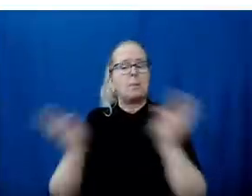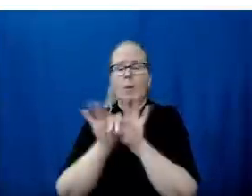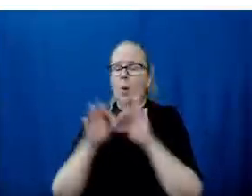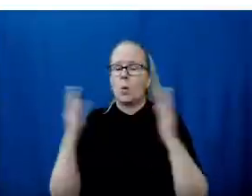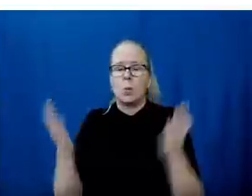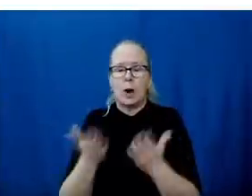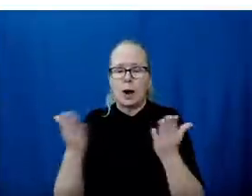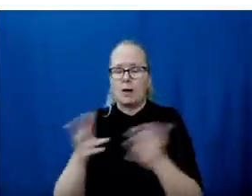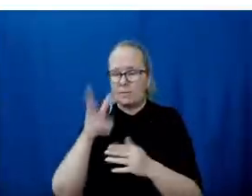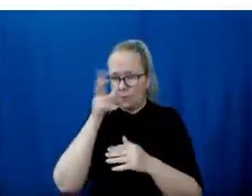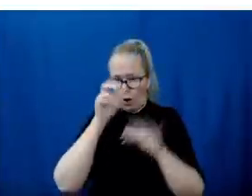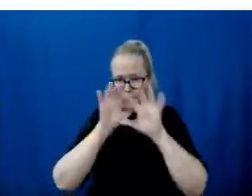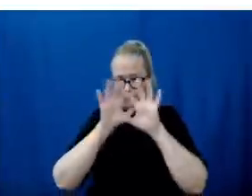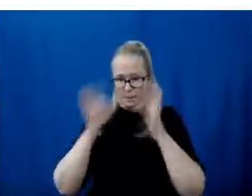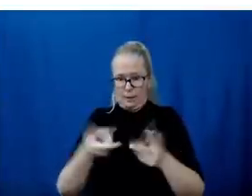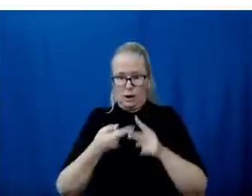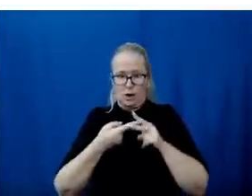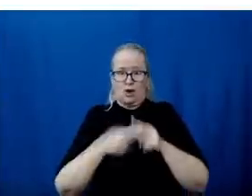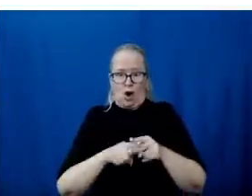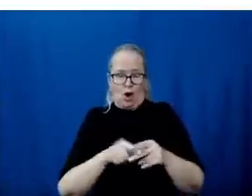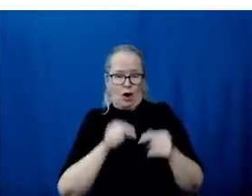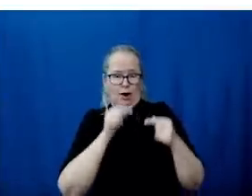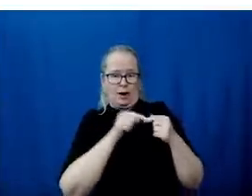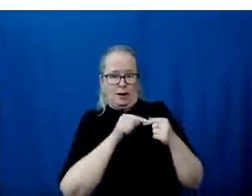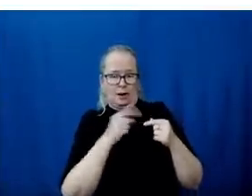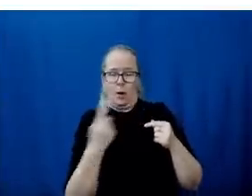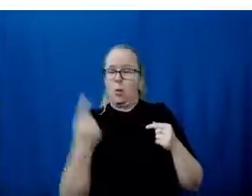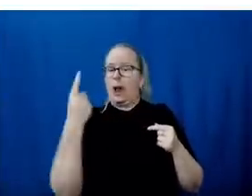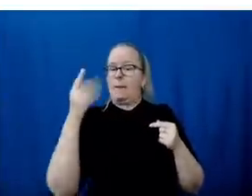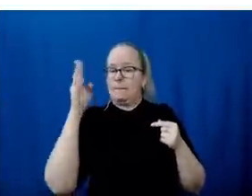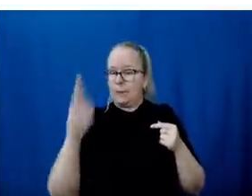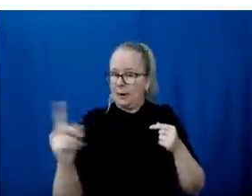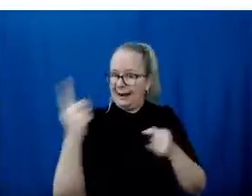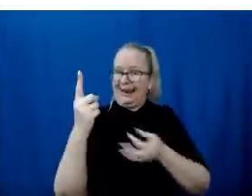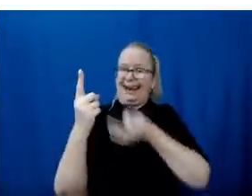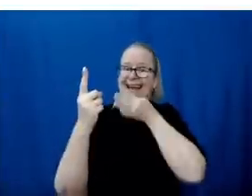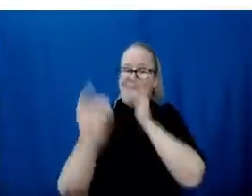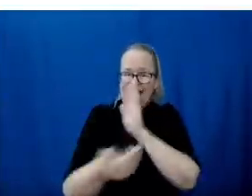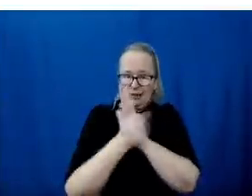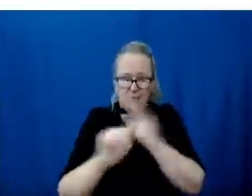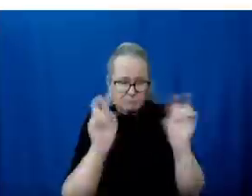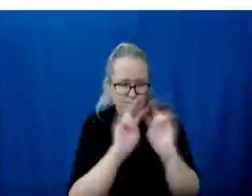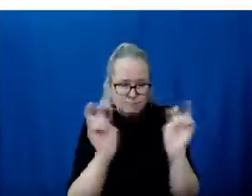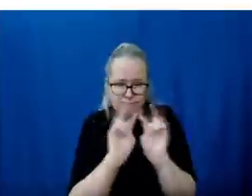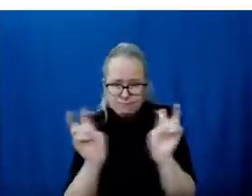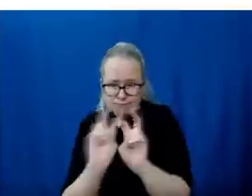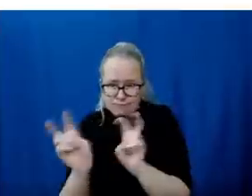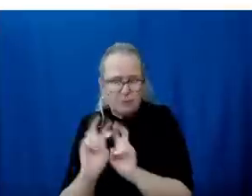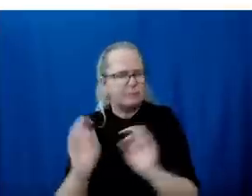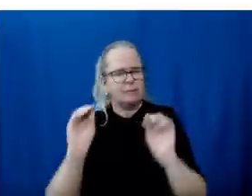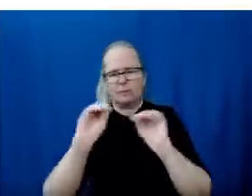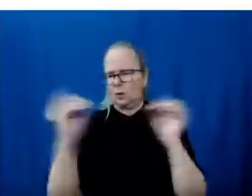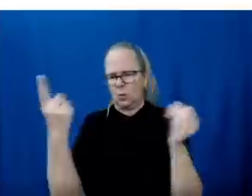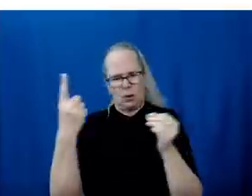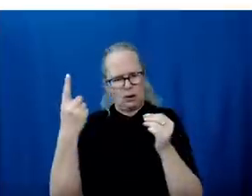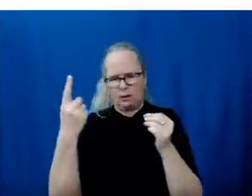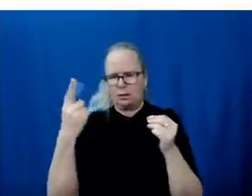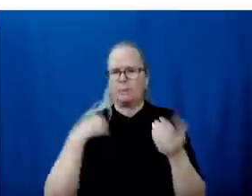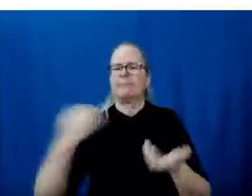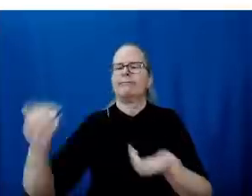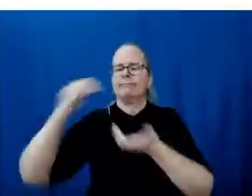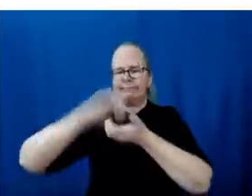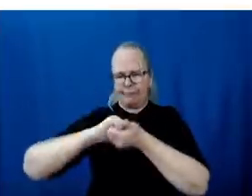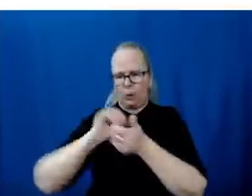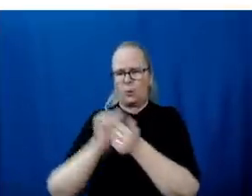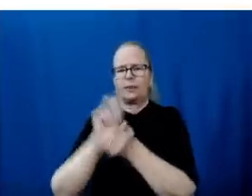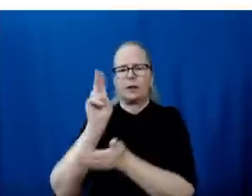is most of us at the start of the pandemic did not have the skill set to do this all on our own. And we partnered in Calgary with members